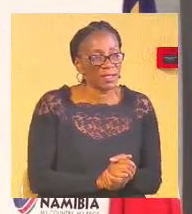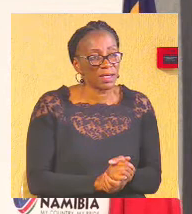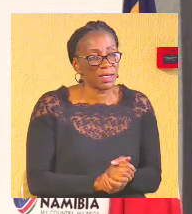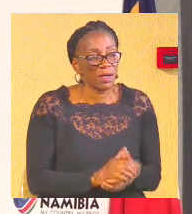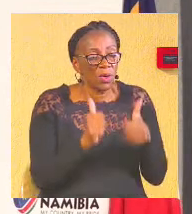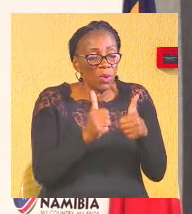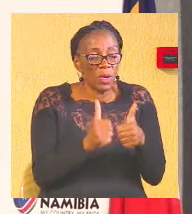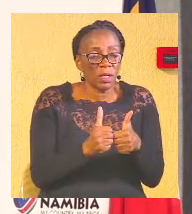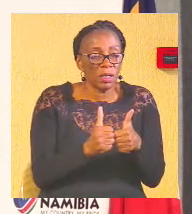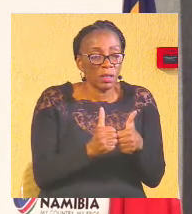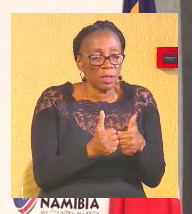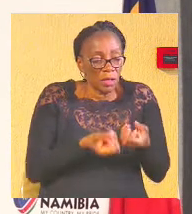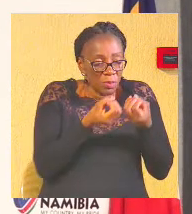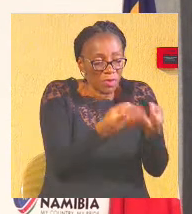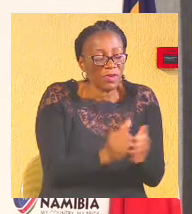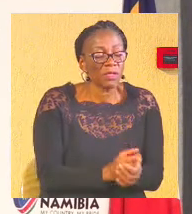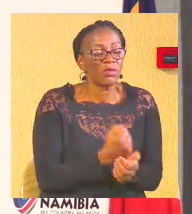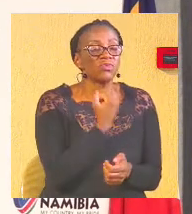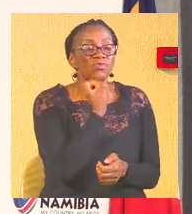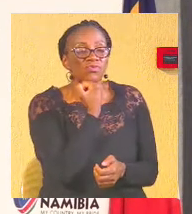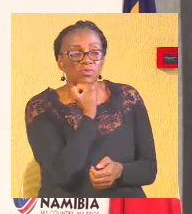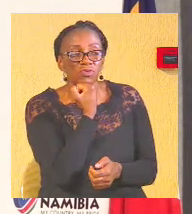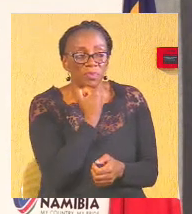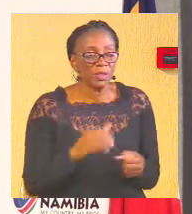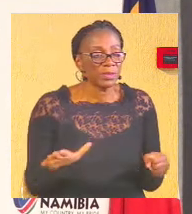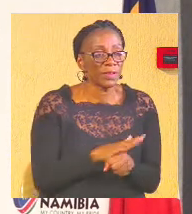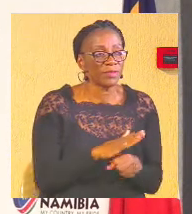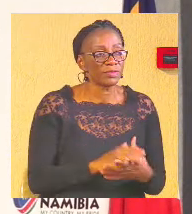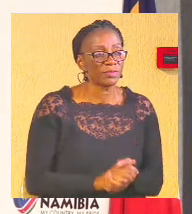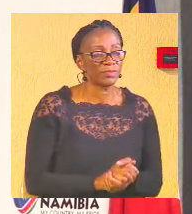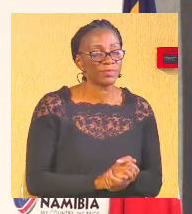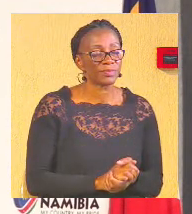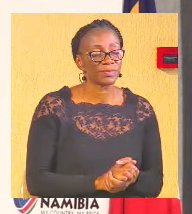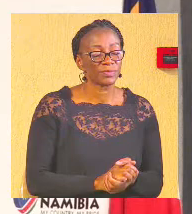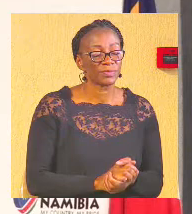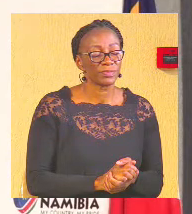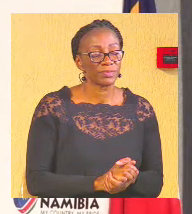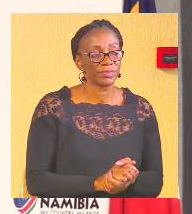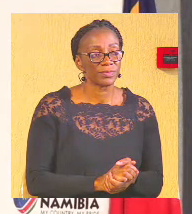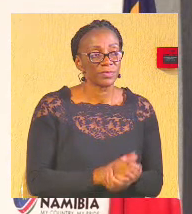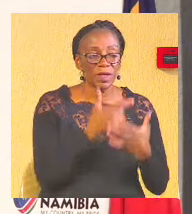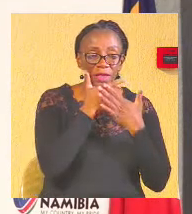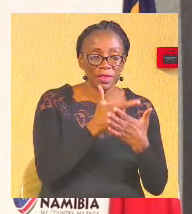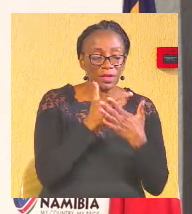quickly attend to those questions? Briefly. No, thank you very much for those questions.